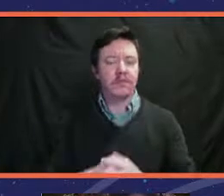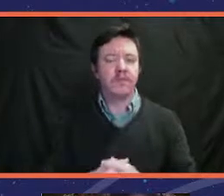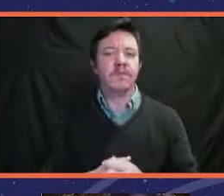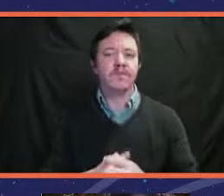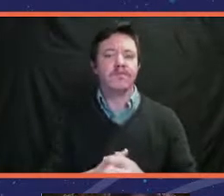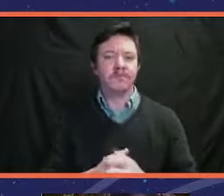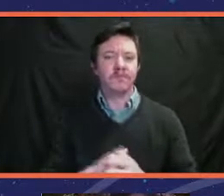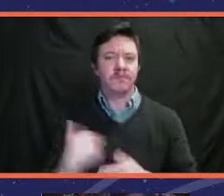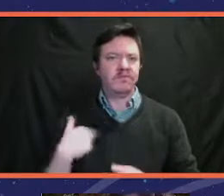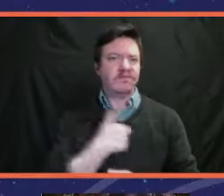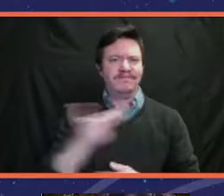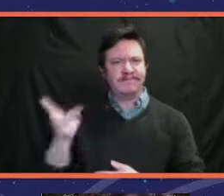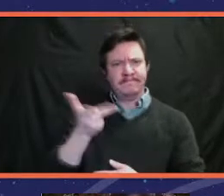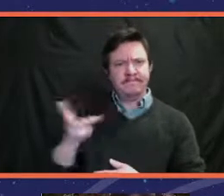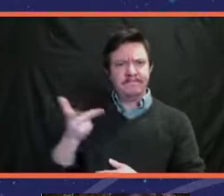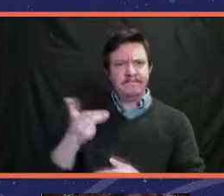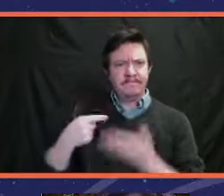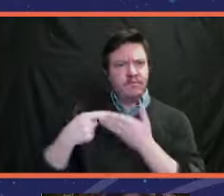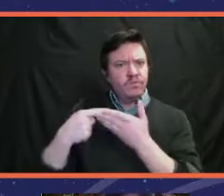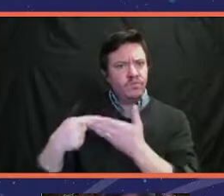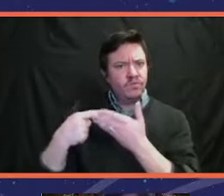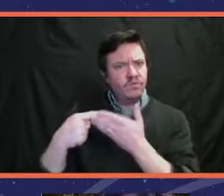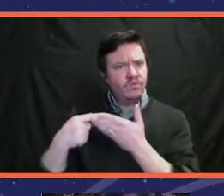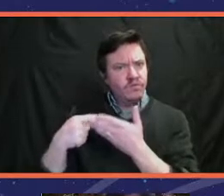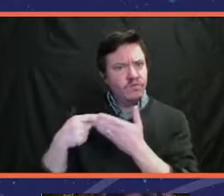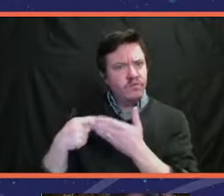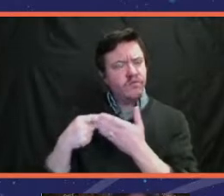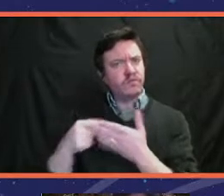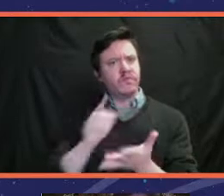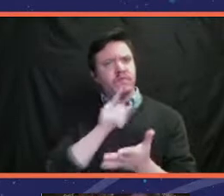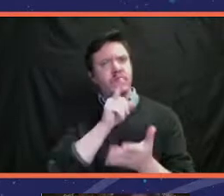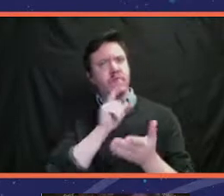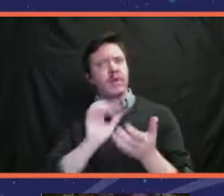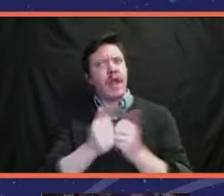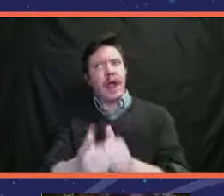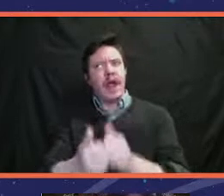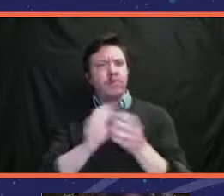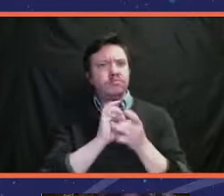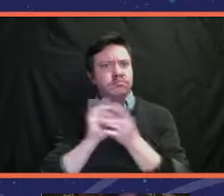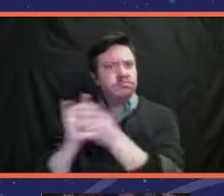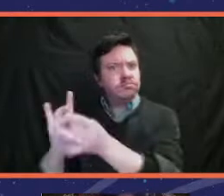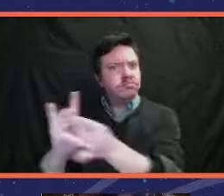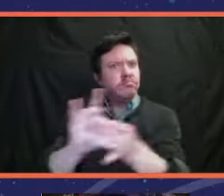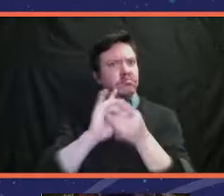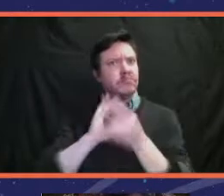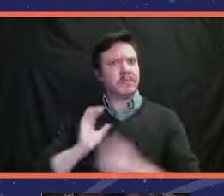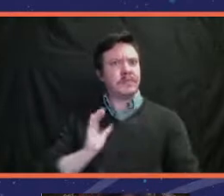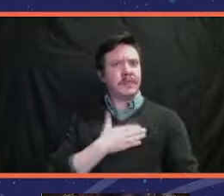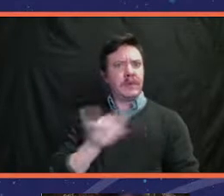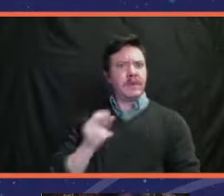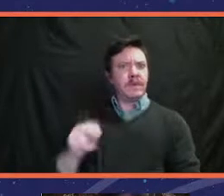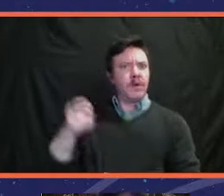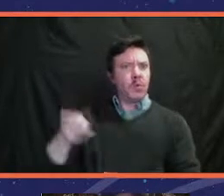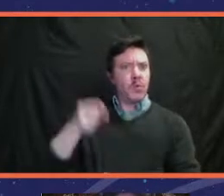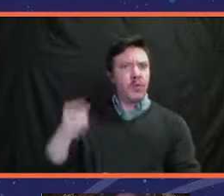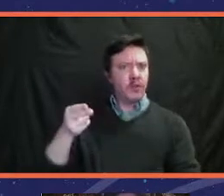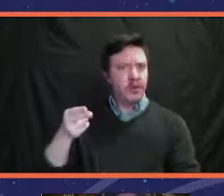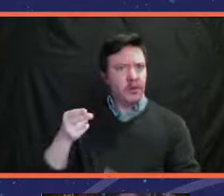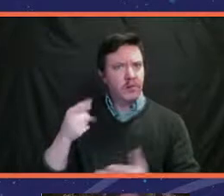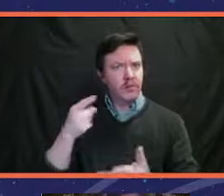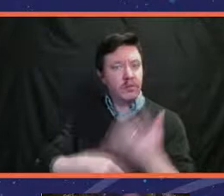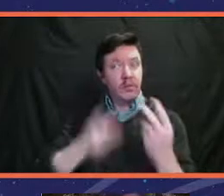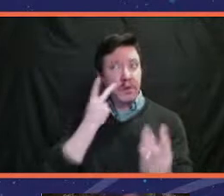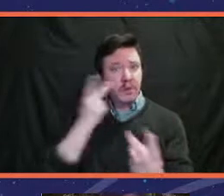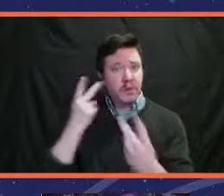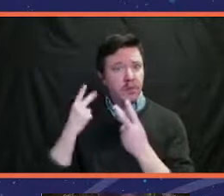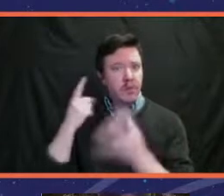lot about this as kind of like a through line of our understanding of our own histories, of our own, you know, what we remember, what we don't remember,